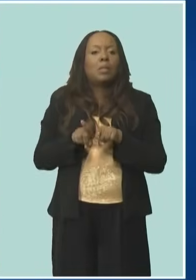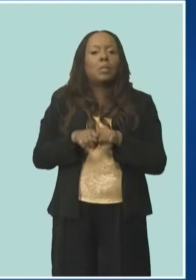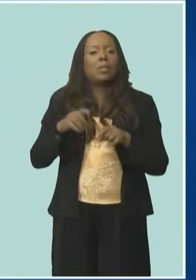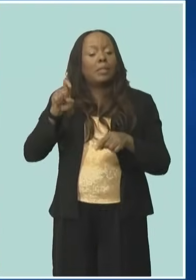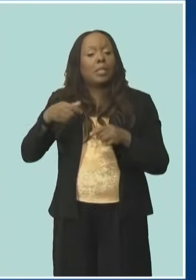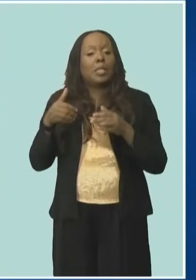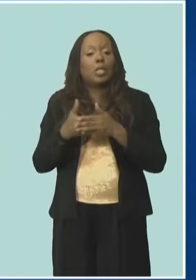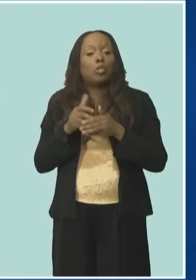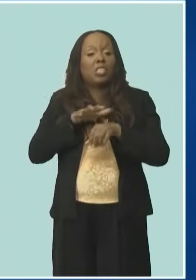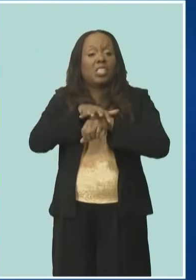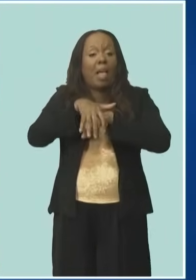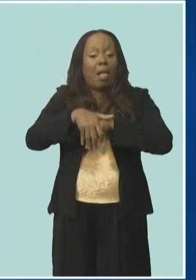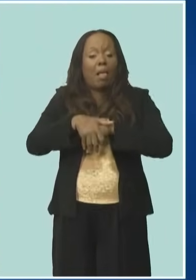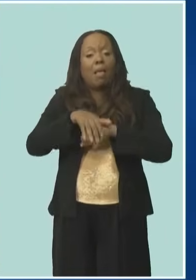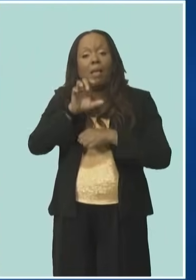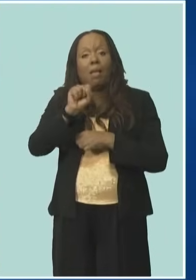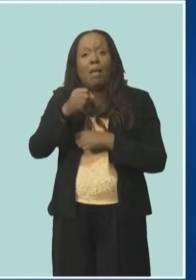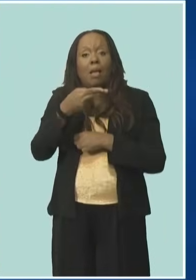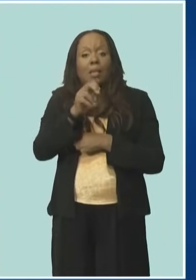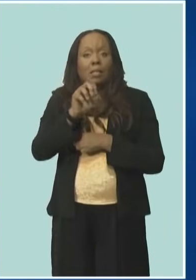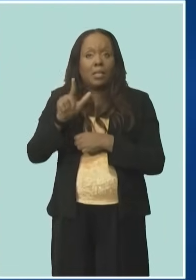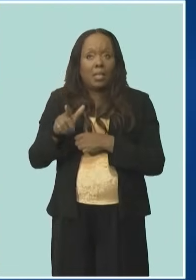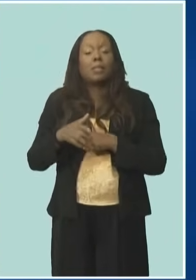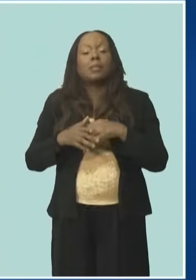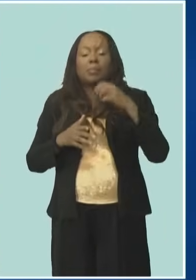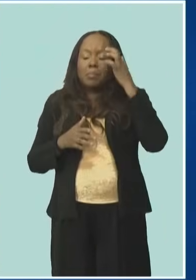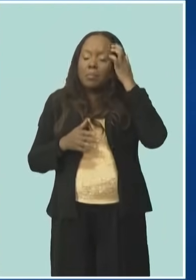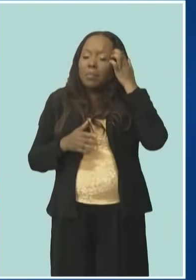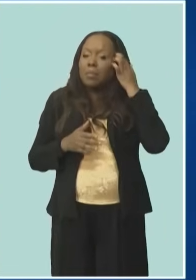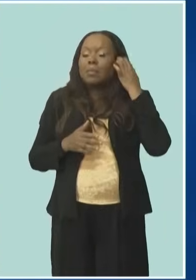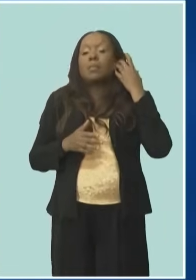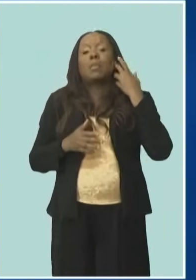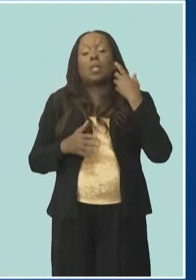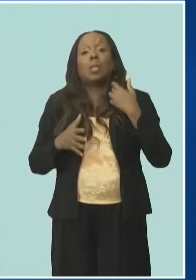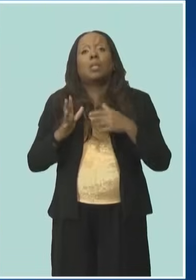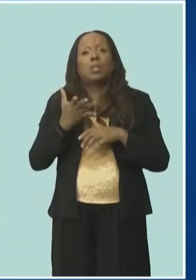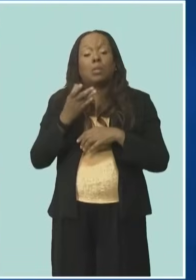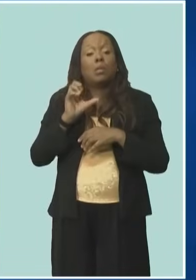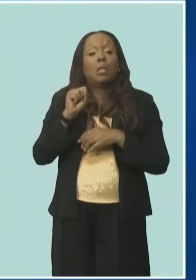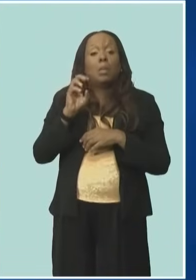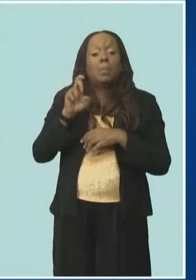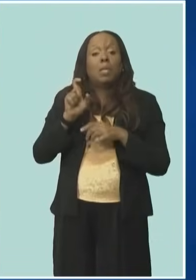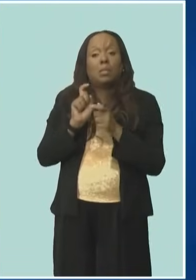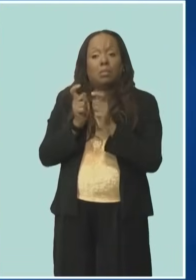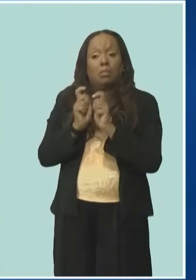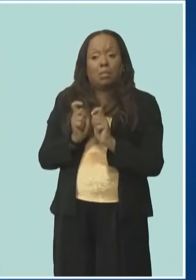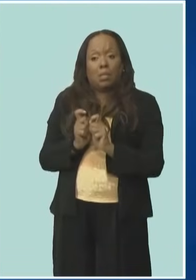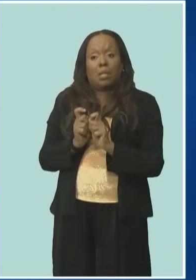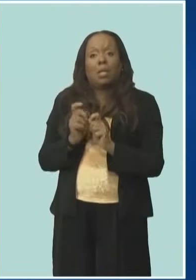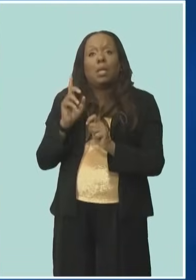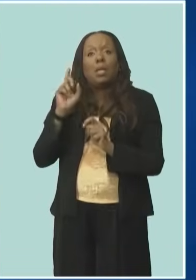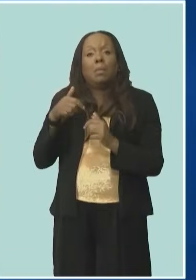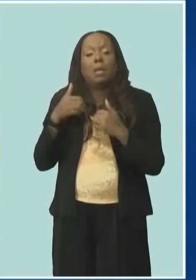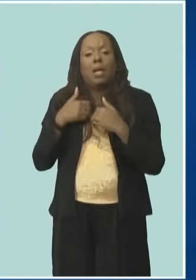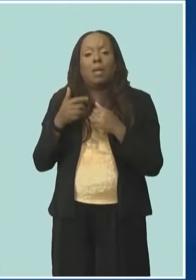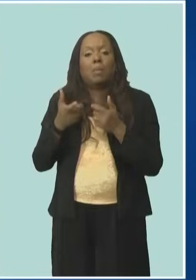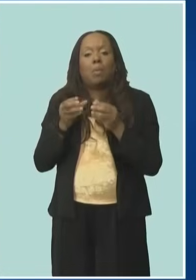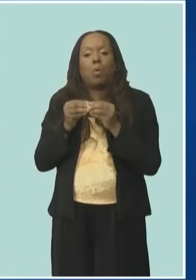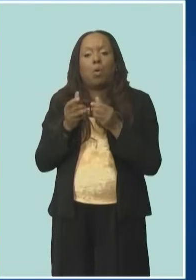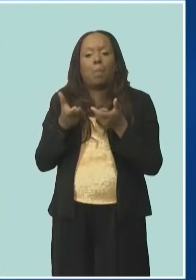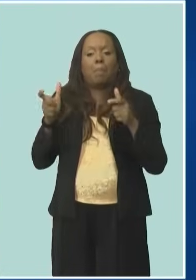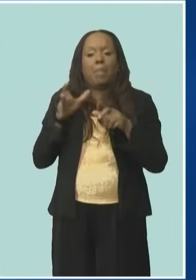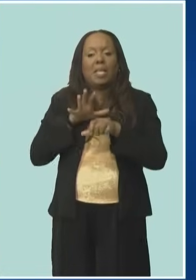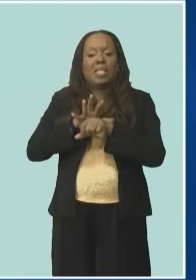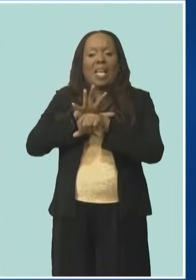they outgrow their existing shells by molting their exoskeletons and must constantly find larger suitable shells. They